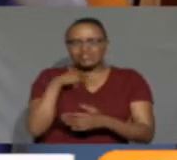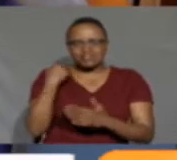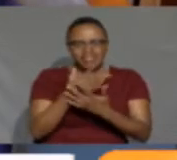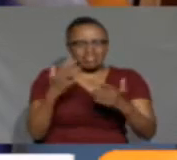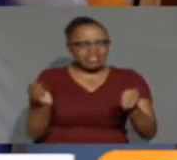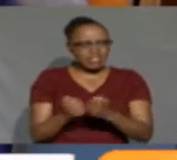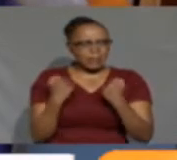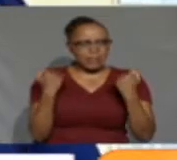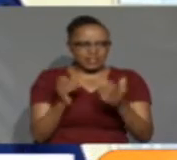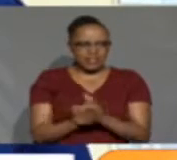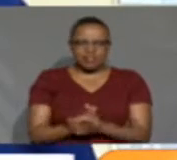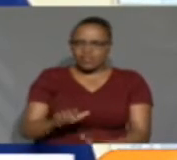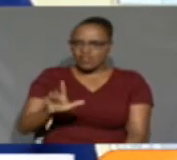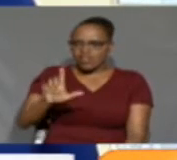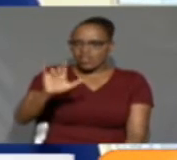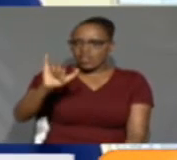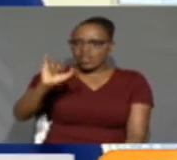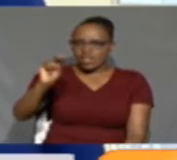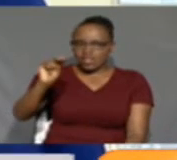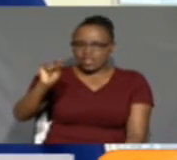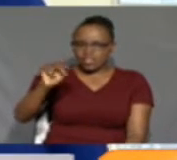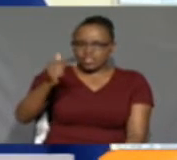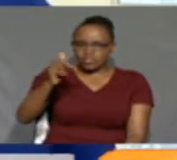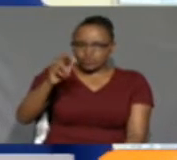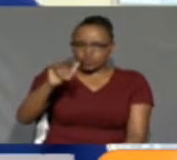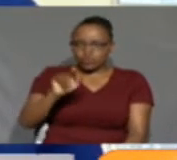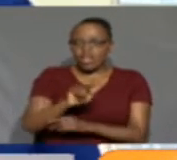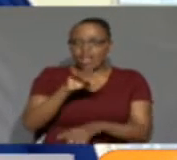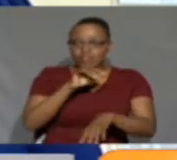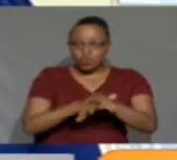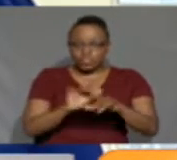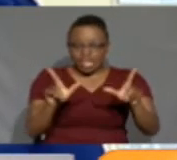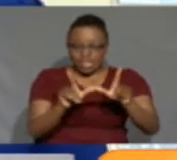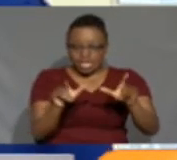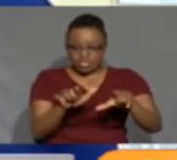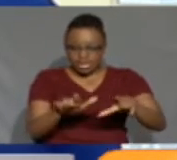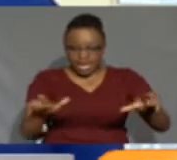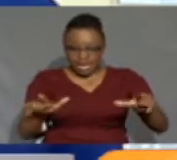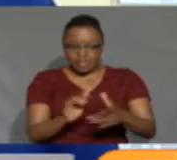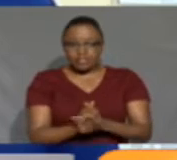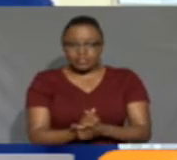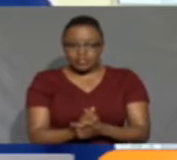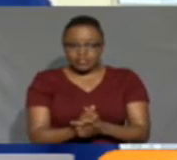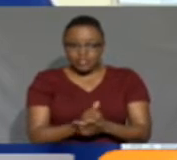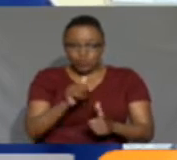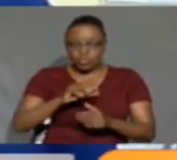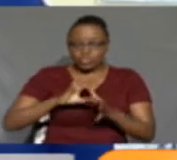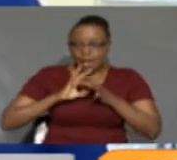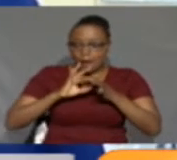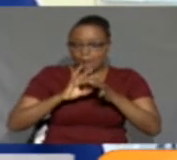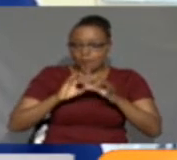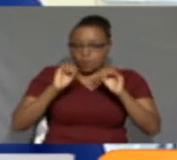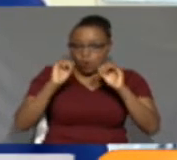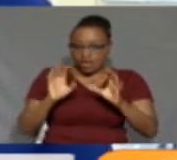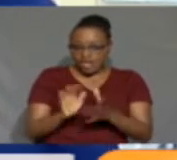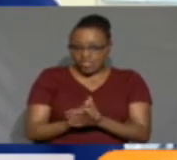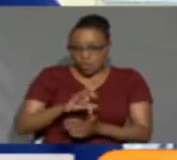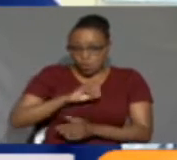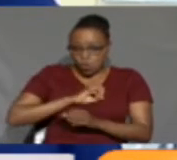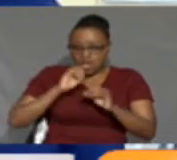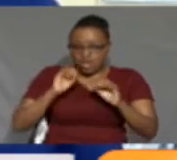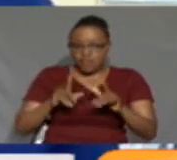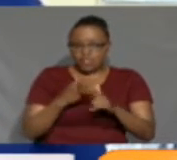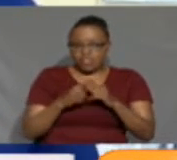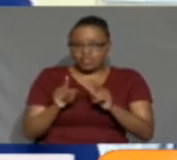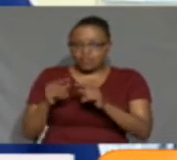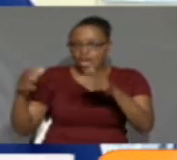naked. Mithika Linturi had taken titles that did not belong to him and went and charged them in